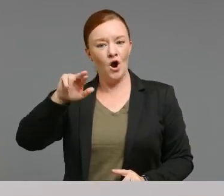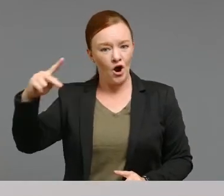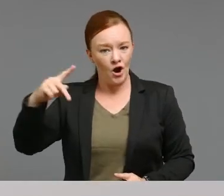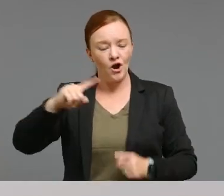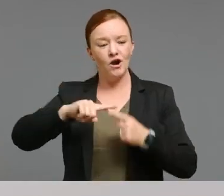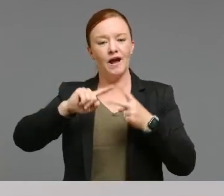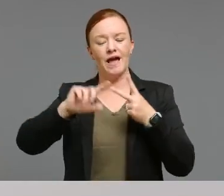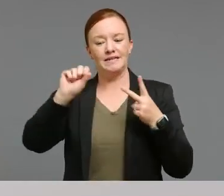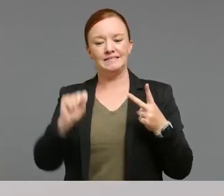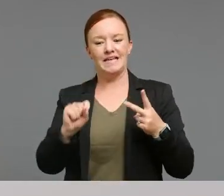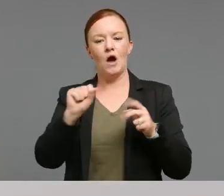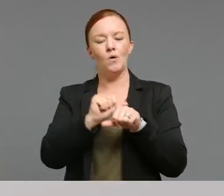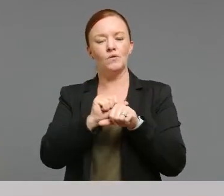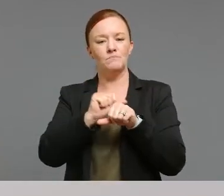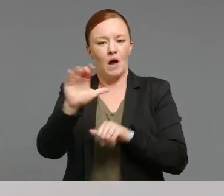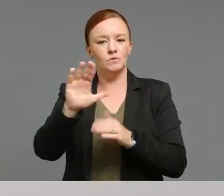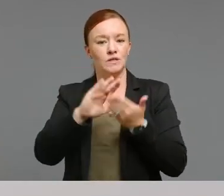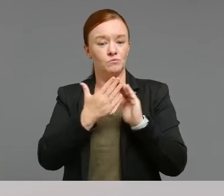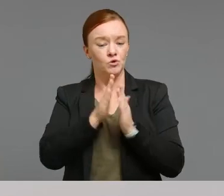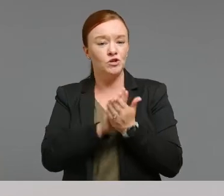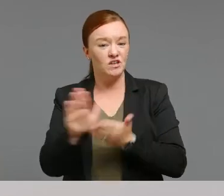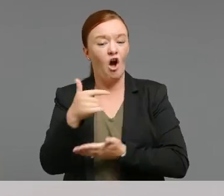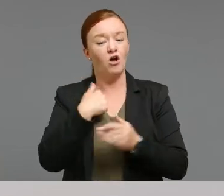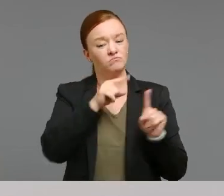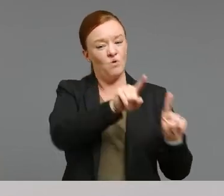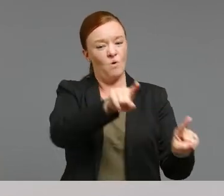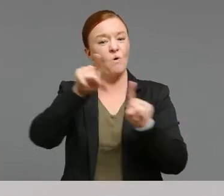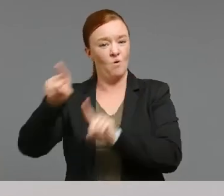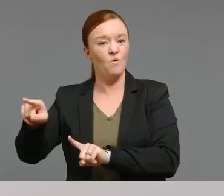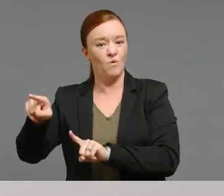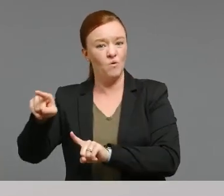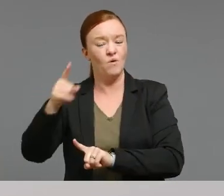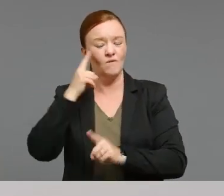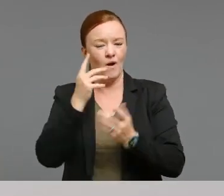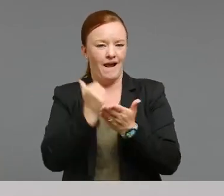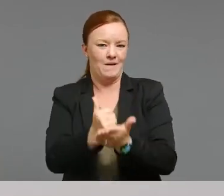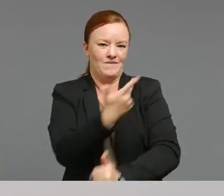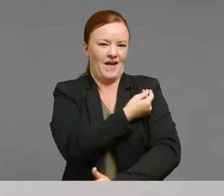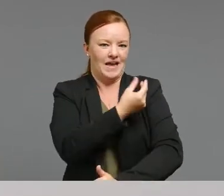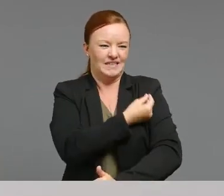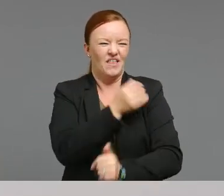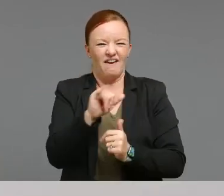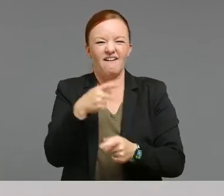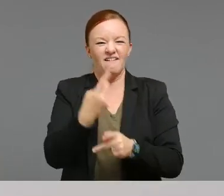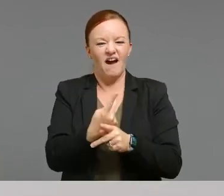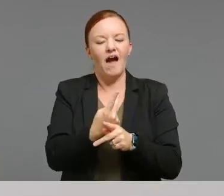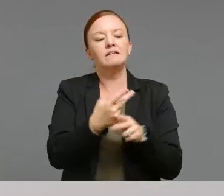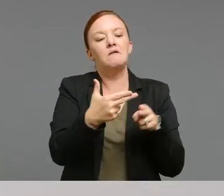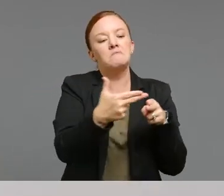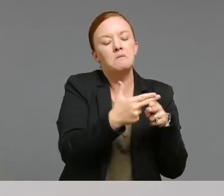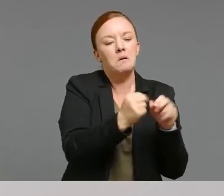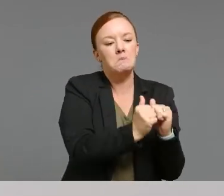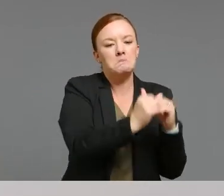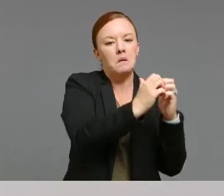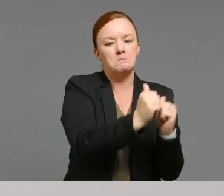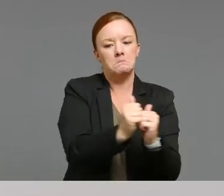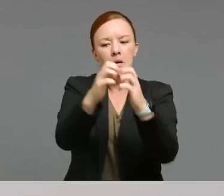people at those two locations. So you'll see us doing more and more of those events moving forward. Okay, thank